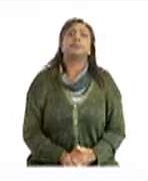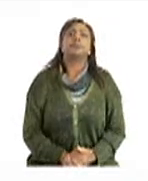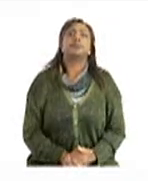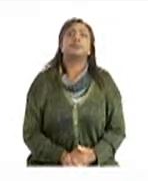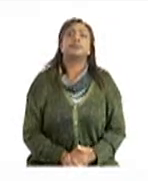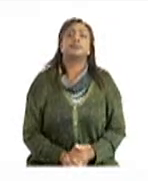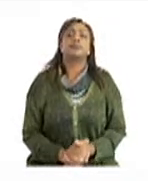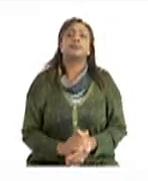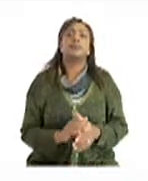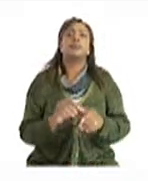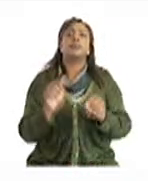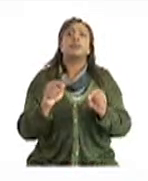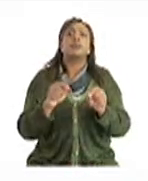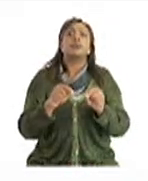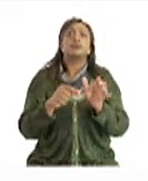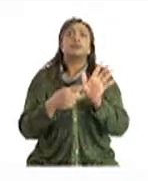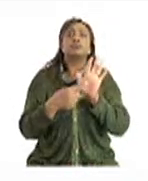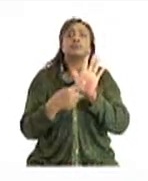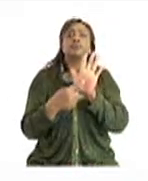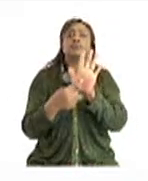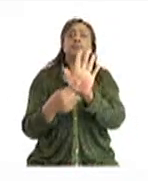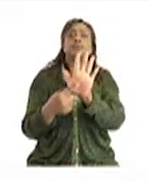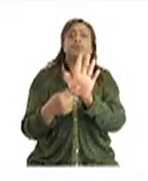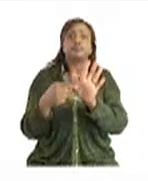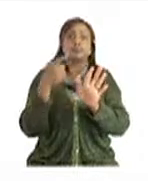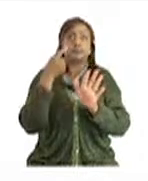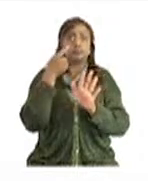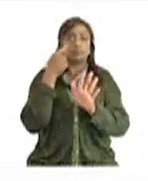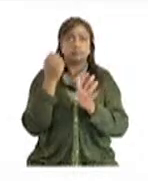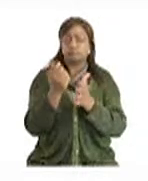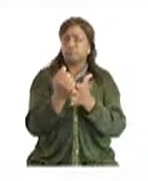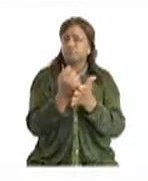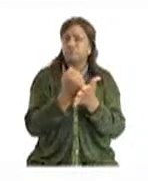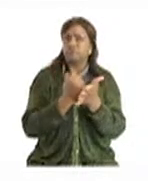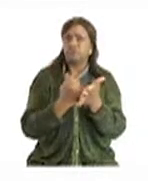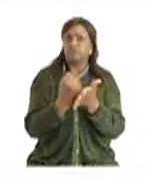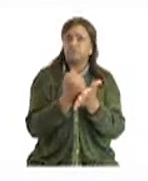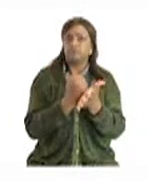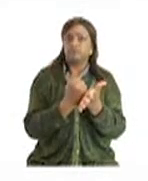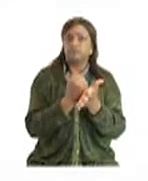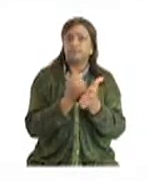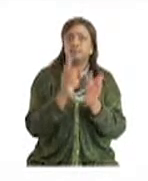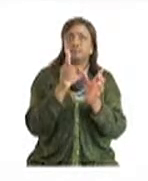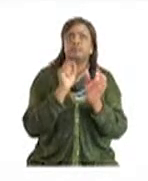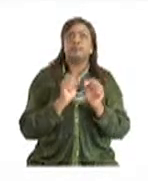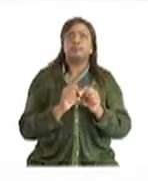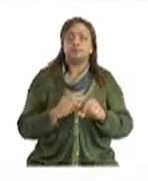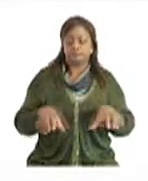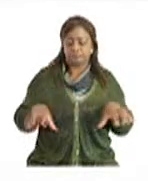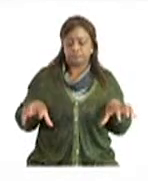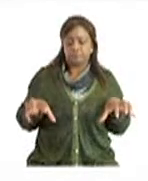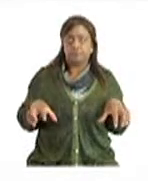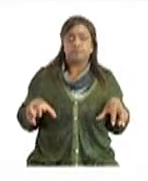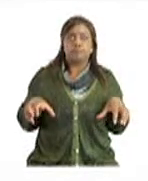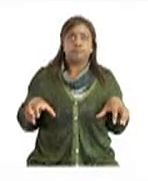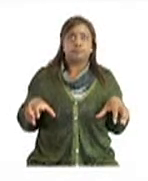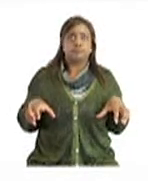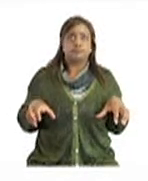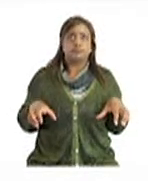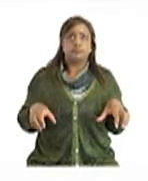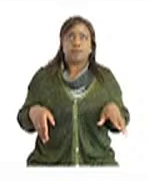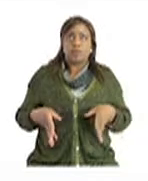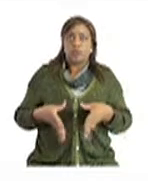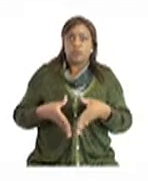the diagram, you can see the labeled structures of the female reproductive organs.